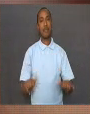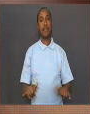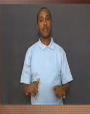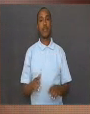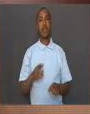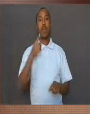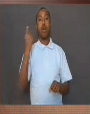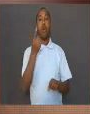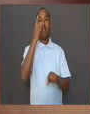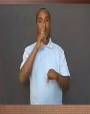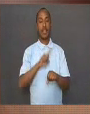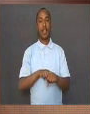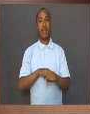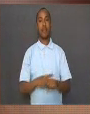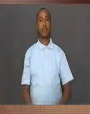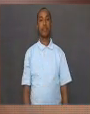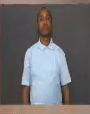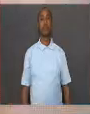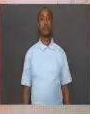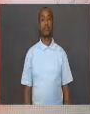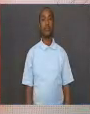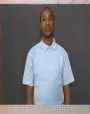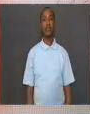same over time.